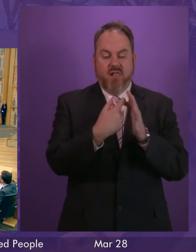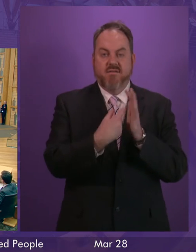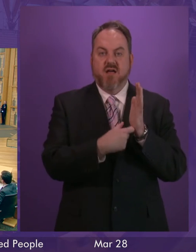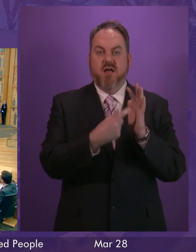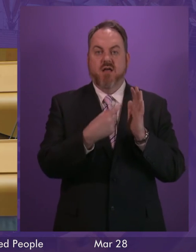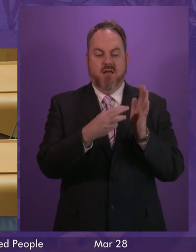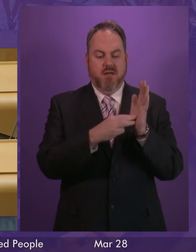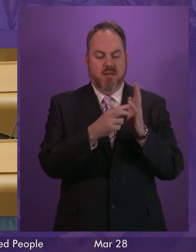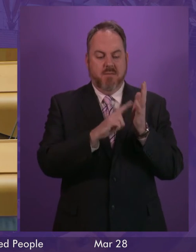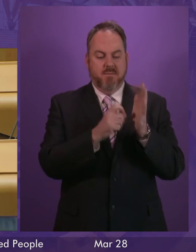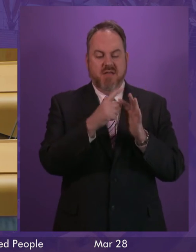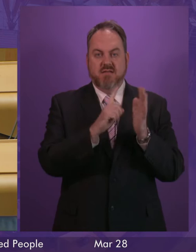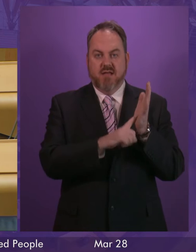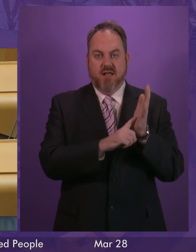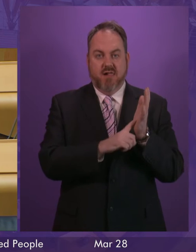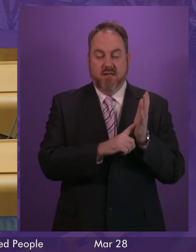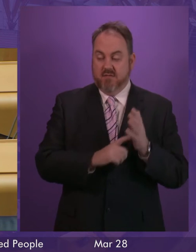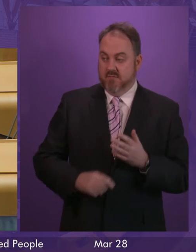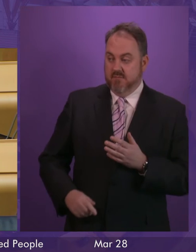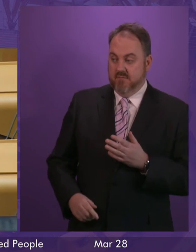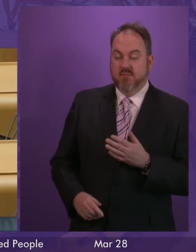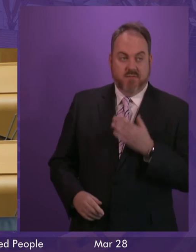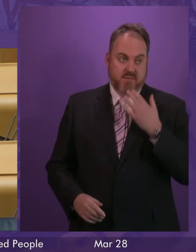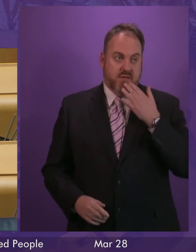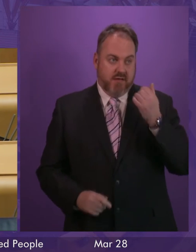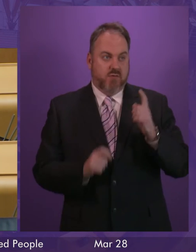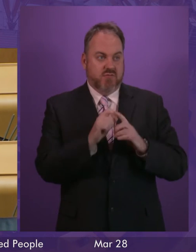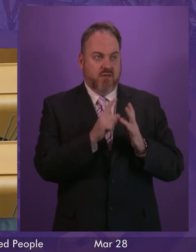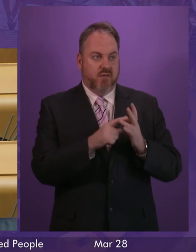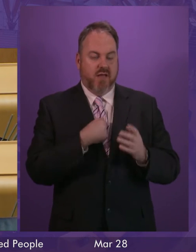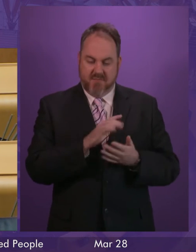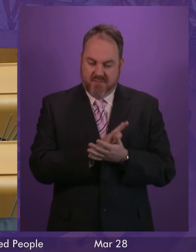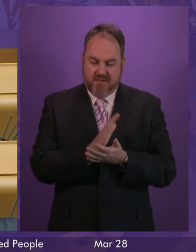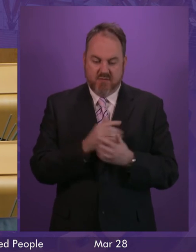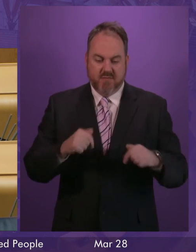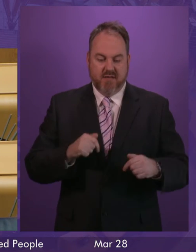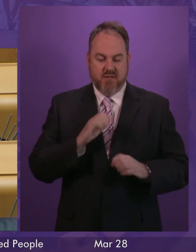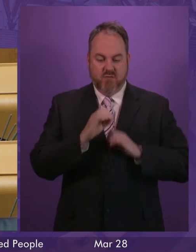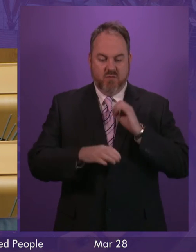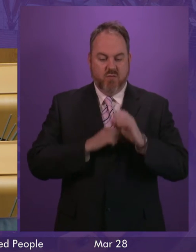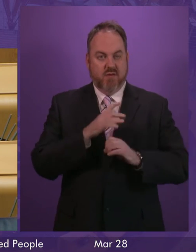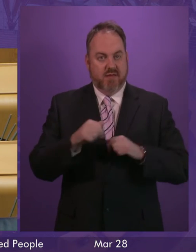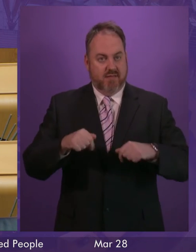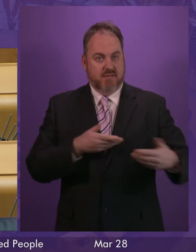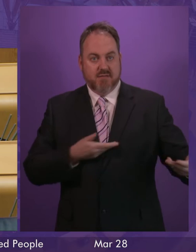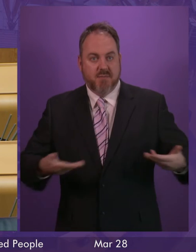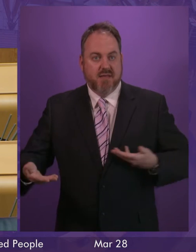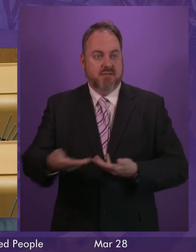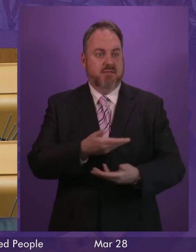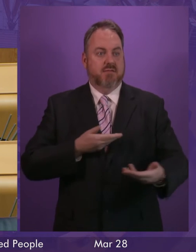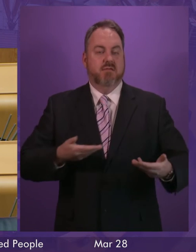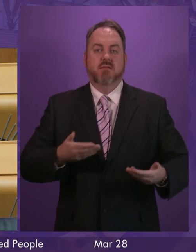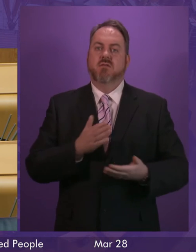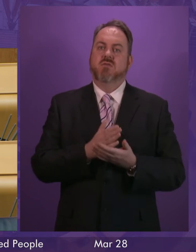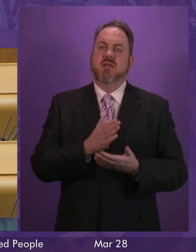I am pleased to be speaking in today's important debate. And already, I think from right across the chamber, we are hearing